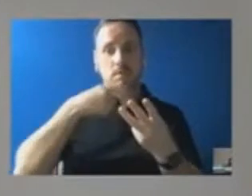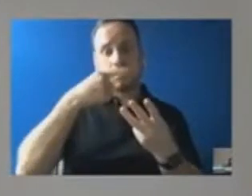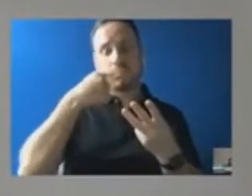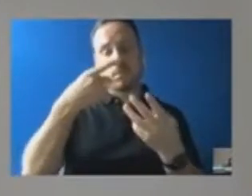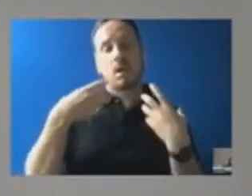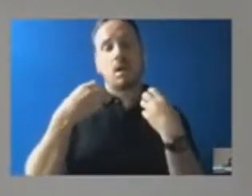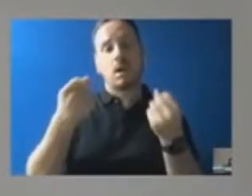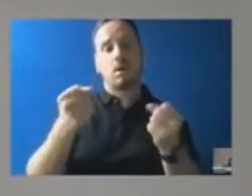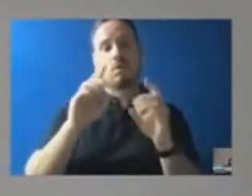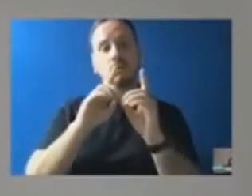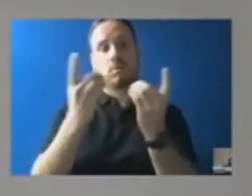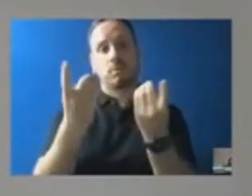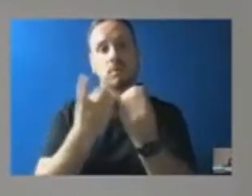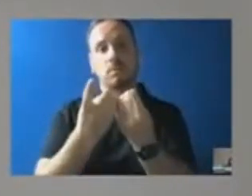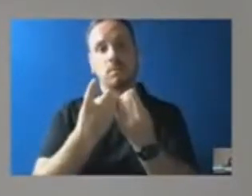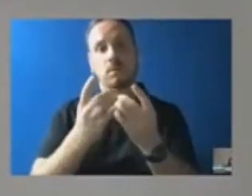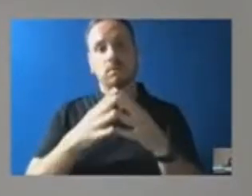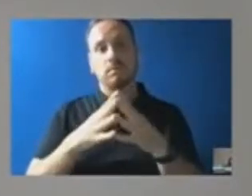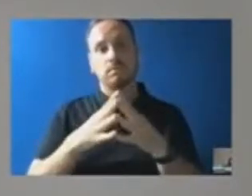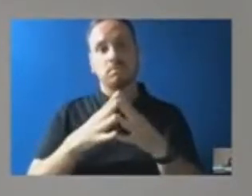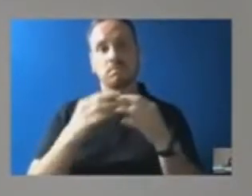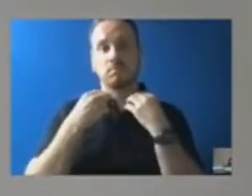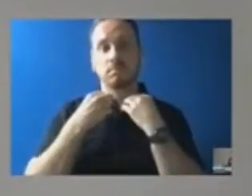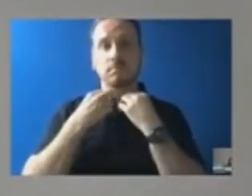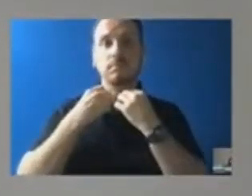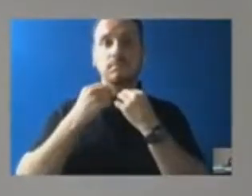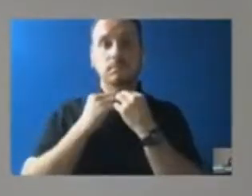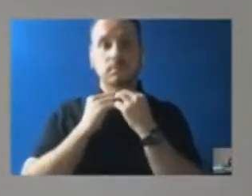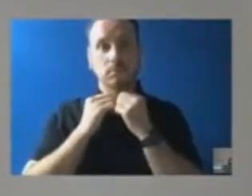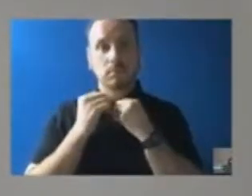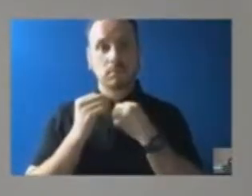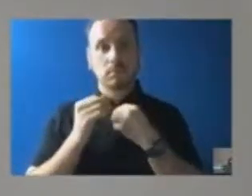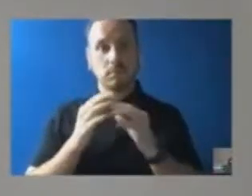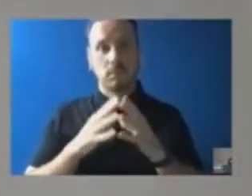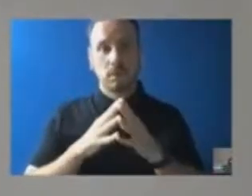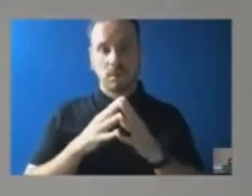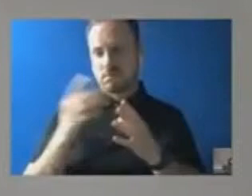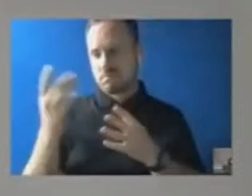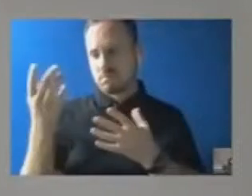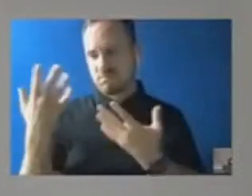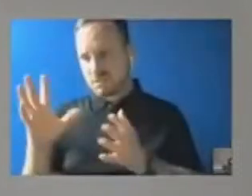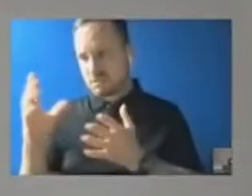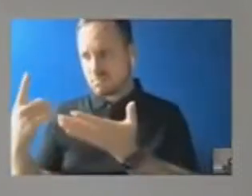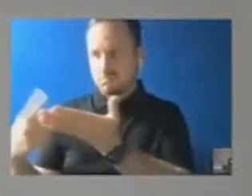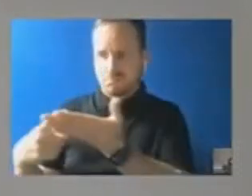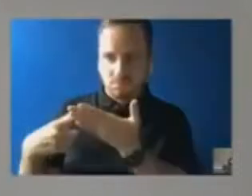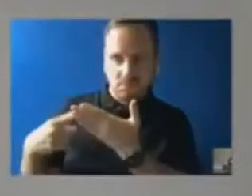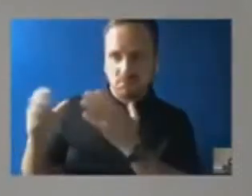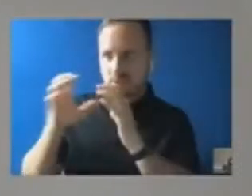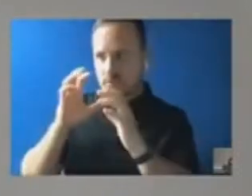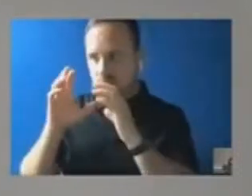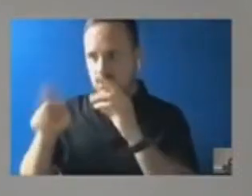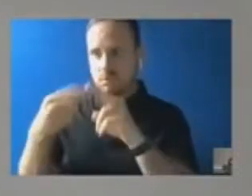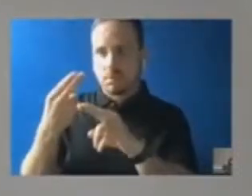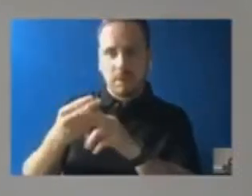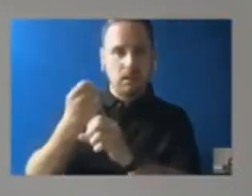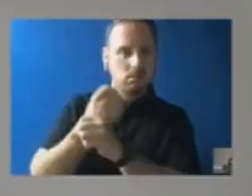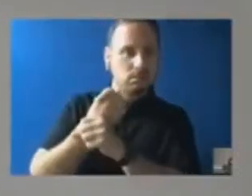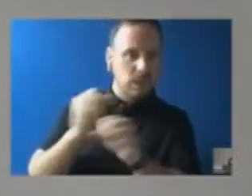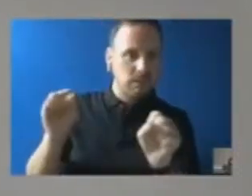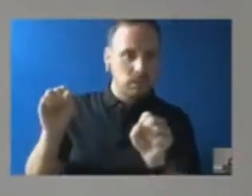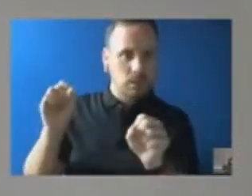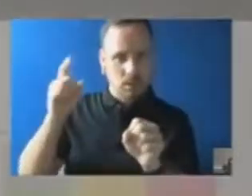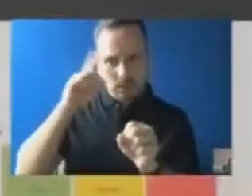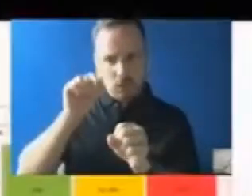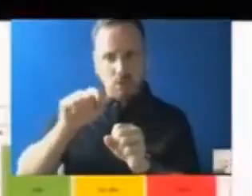in all the conversations around the safety of staff and students, 3 things that came up repeatedly, you know what